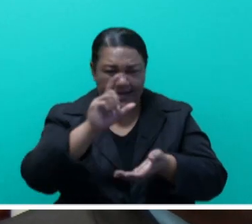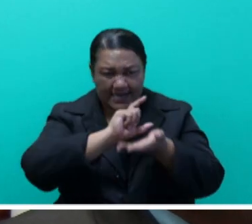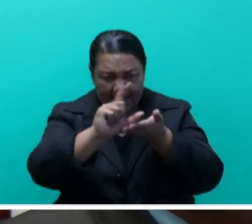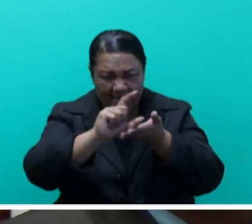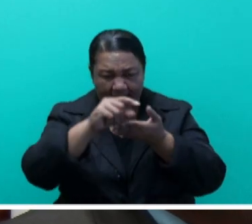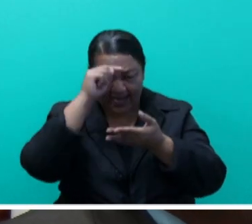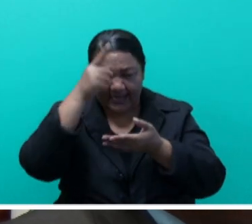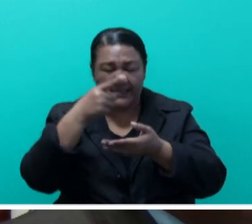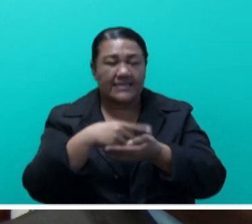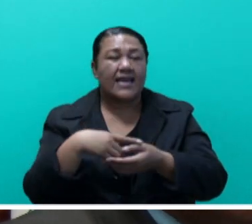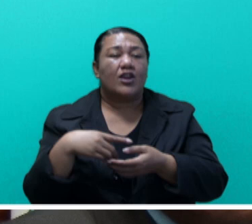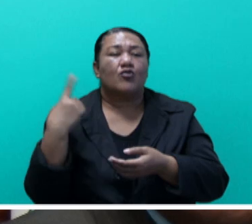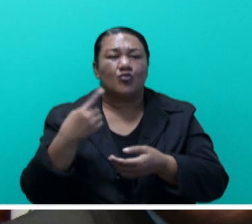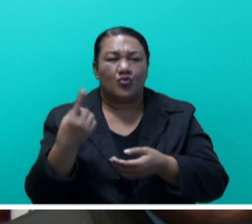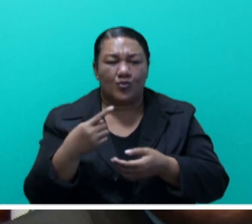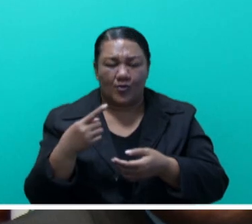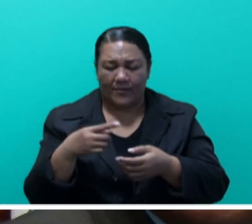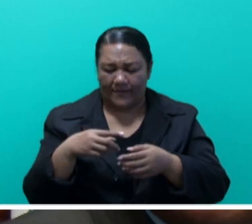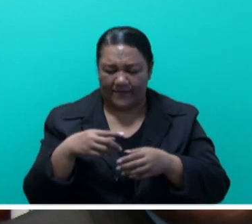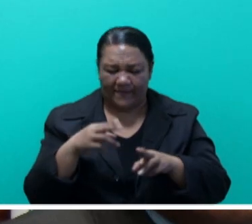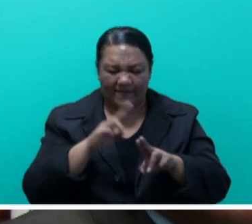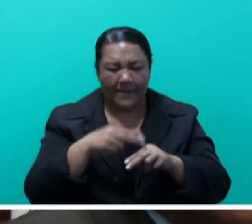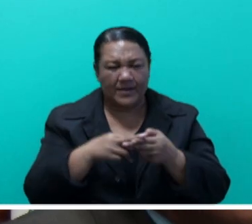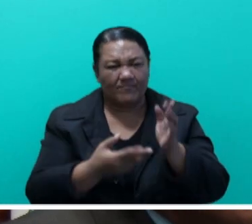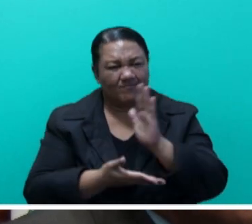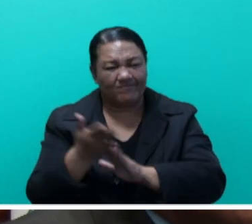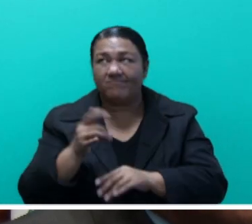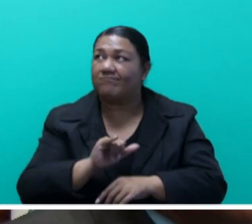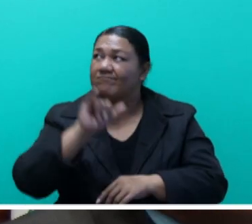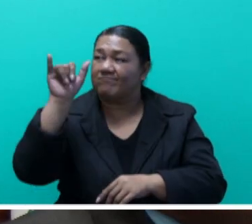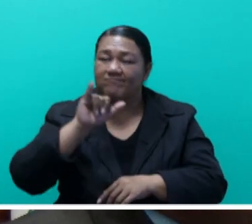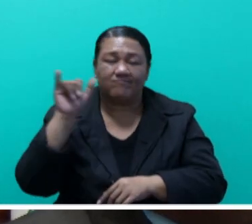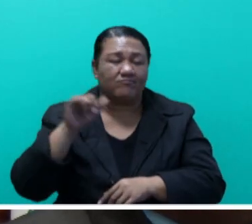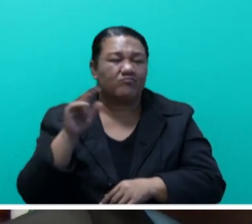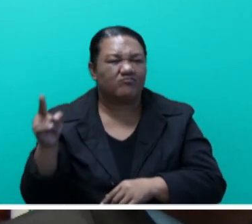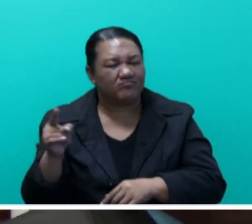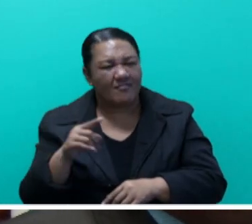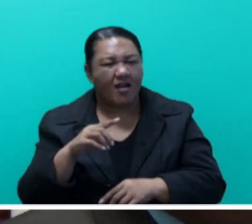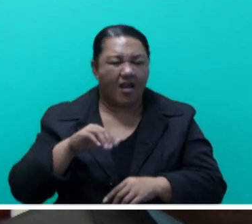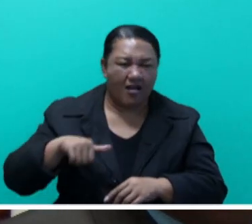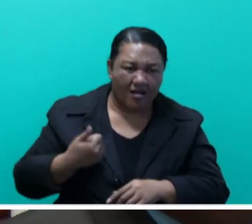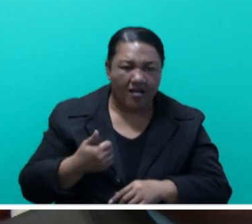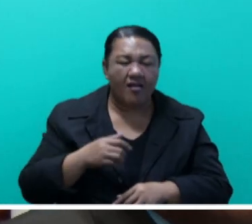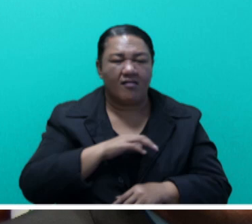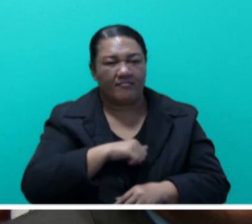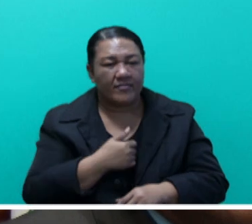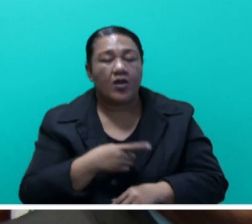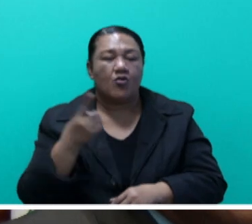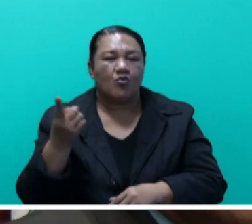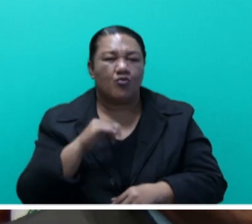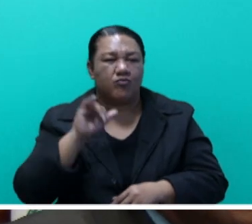as caregiver participation and family-focused sessions on family welfare and